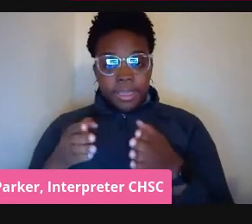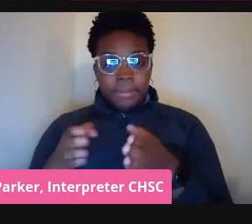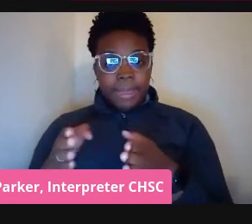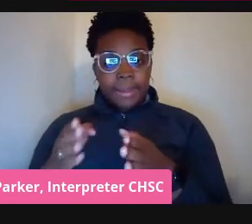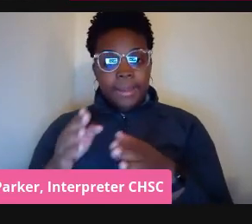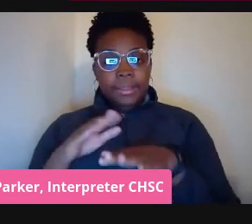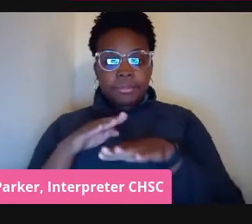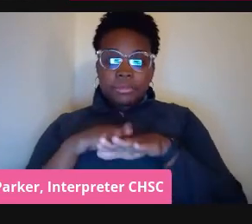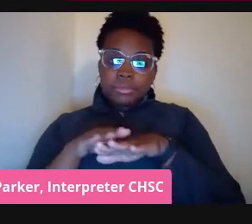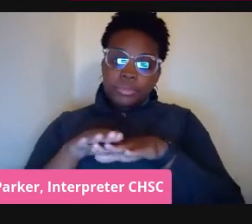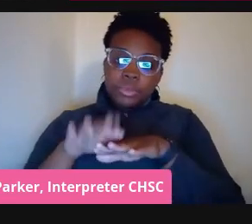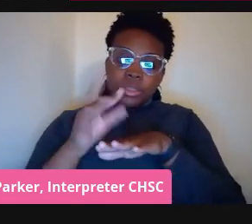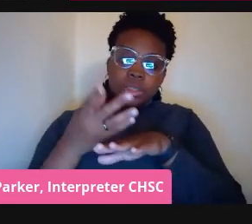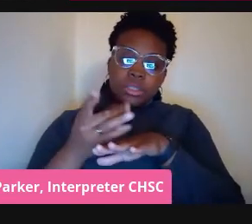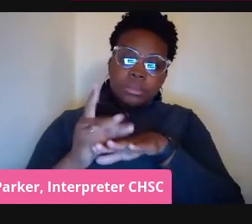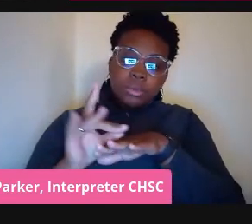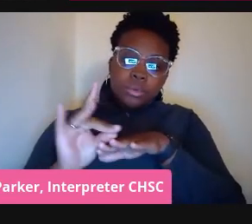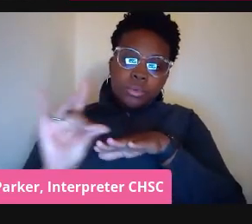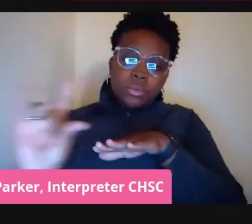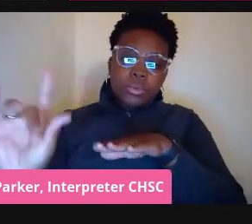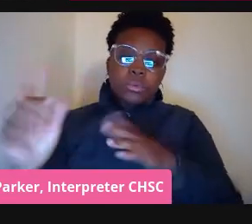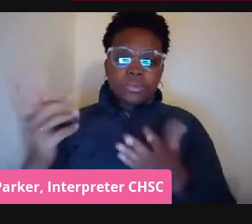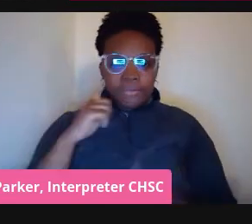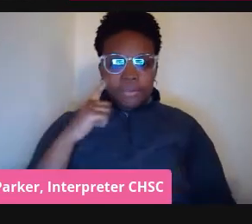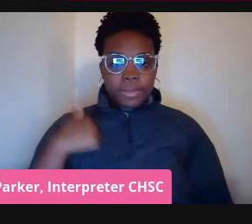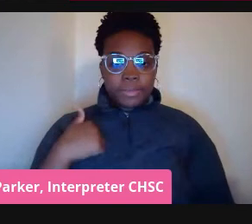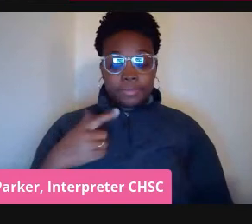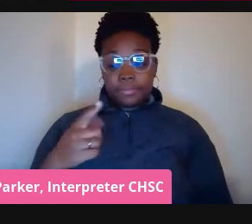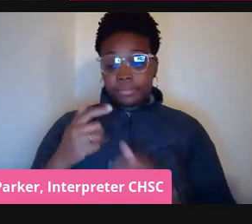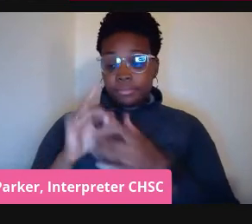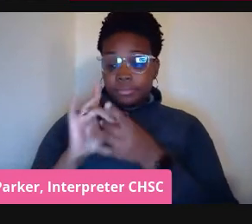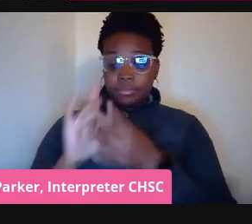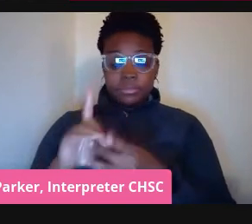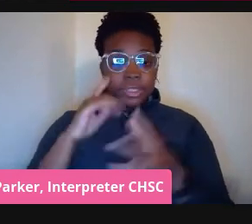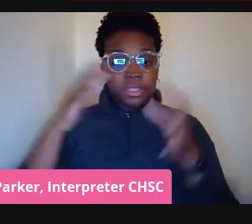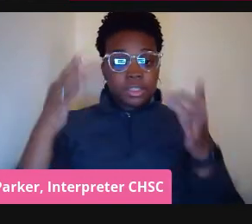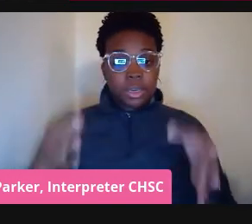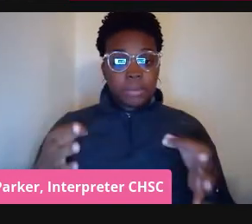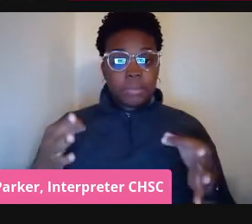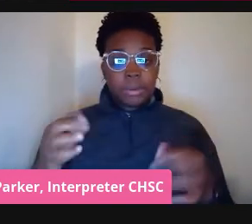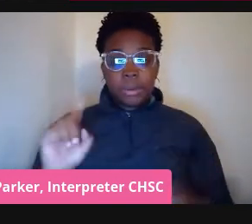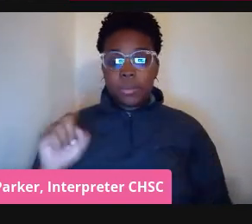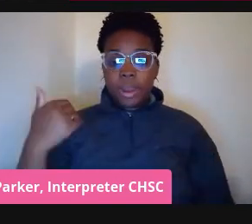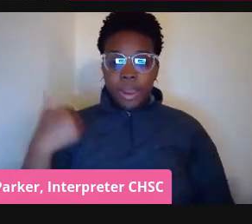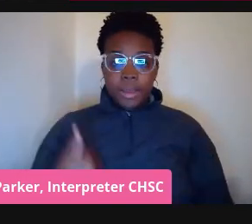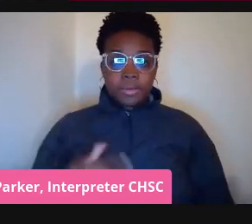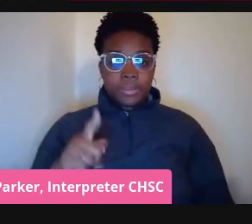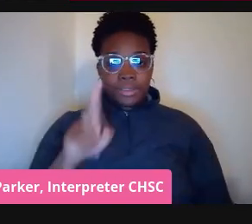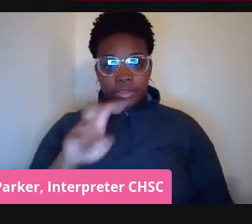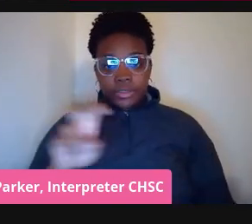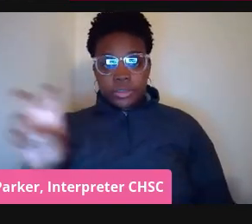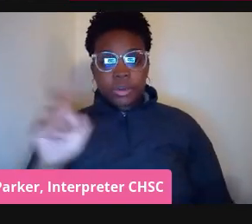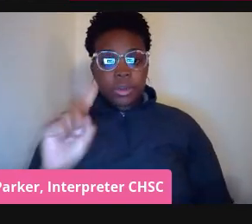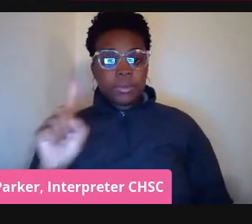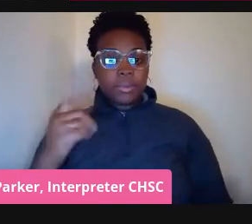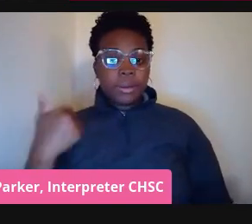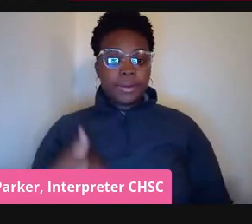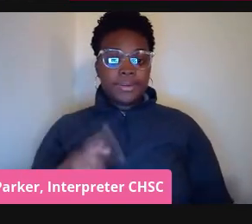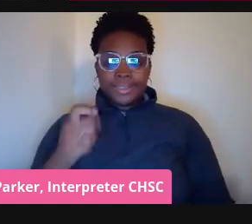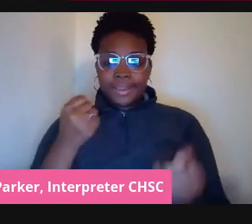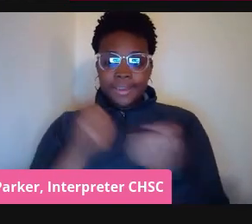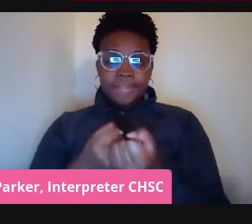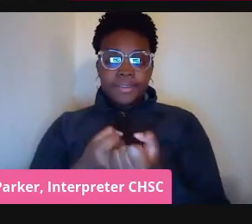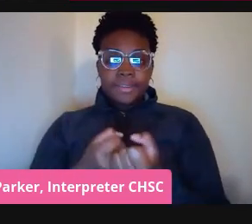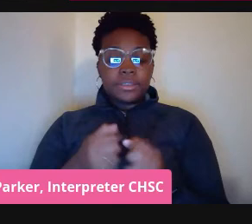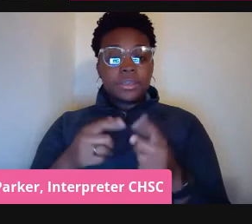for me. As far as determining where I was in this journey, where I was in this advocacy,